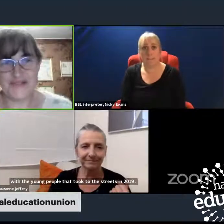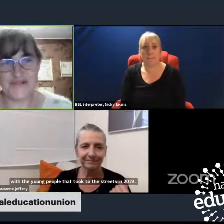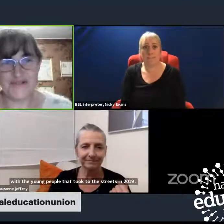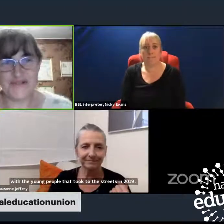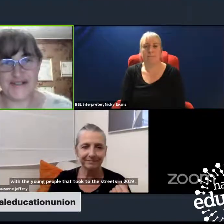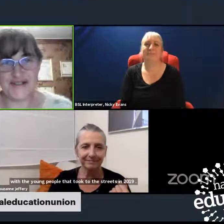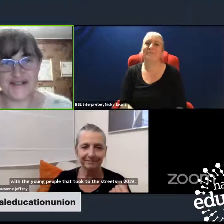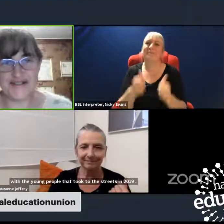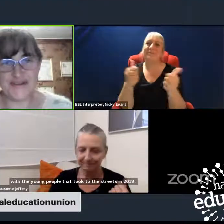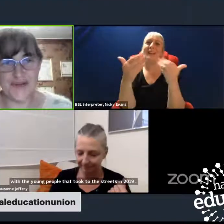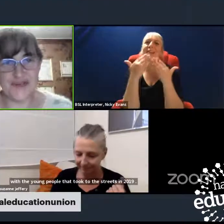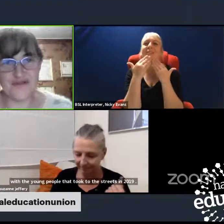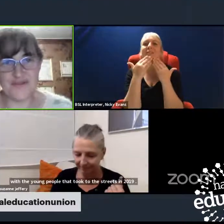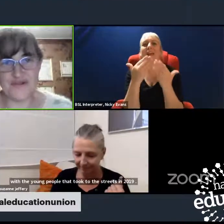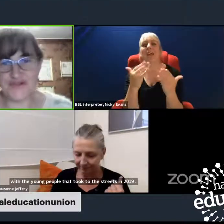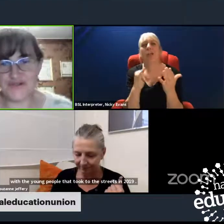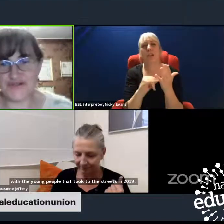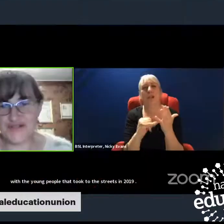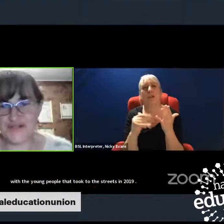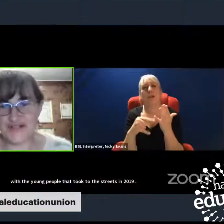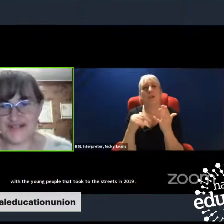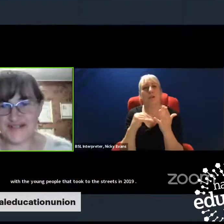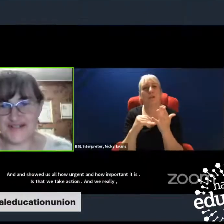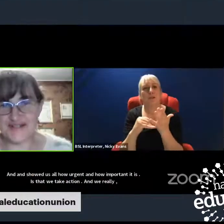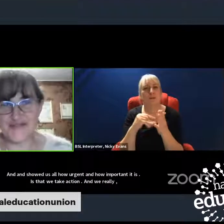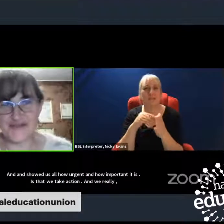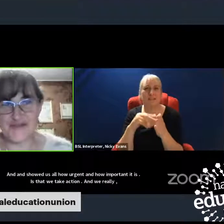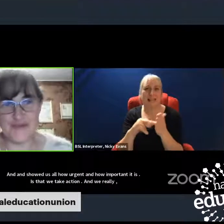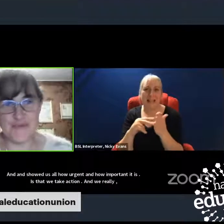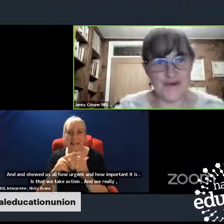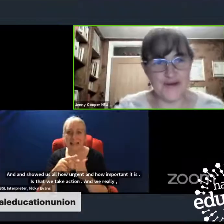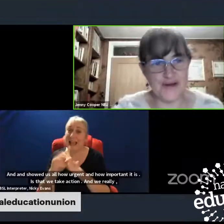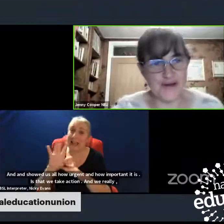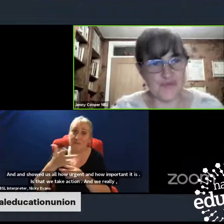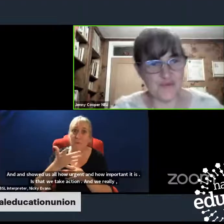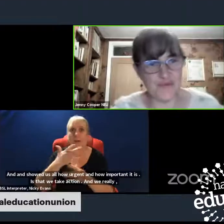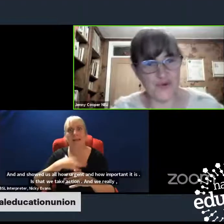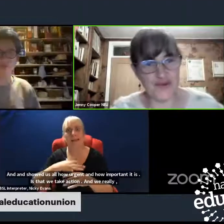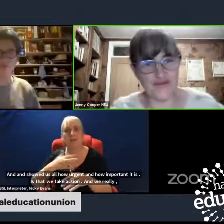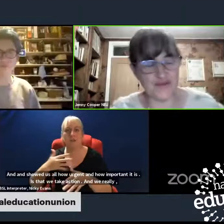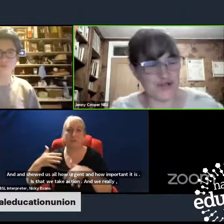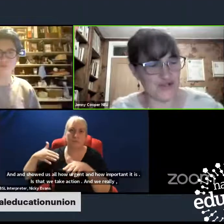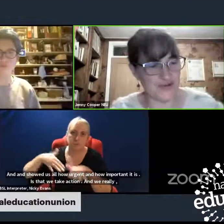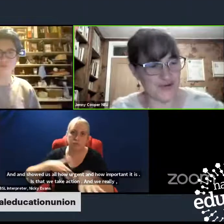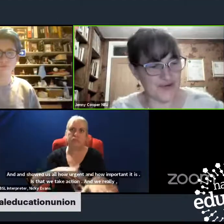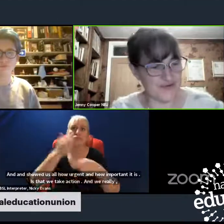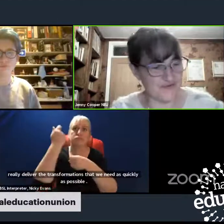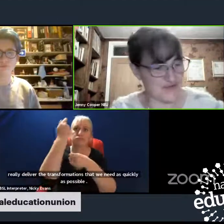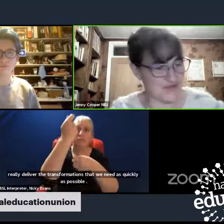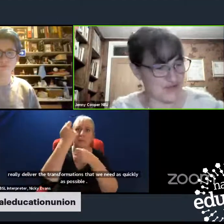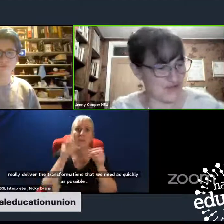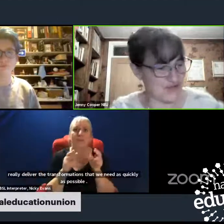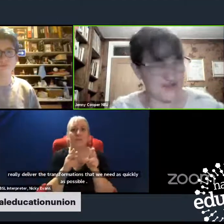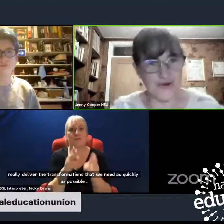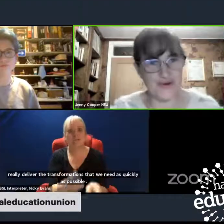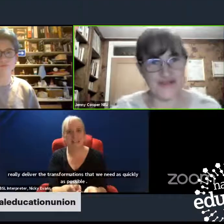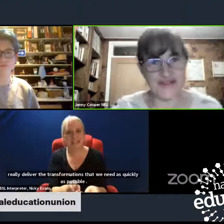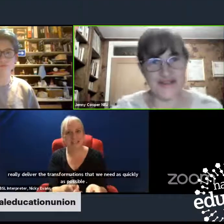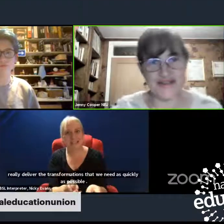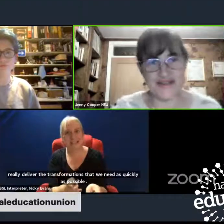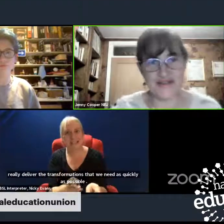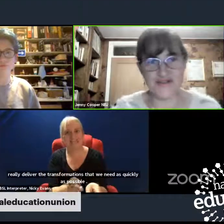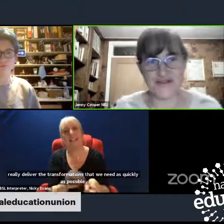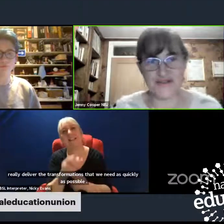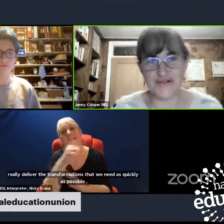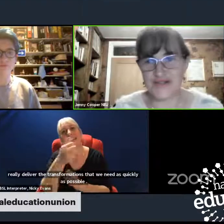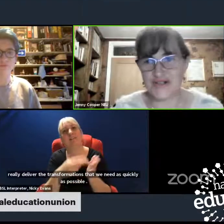Thank you, Suzanne. Thank everybody on the street, 6th of November, whatever region you're in, find your nearest one. If